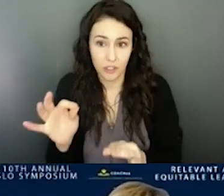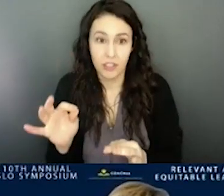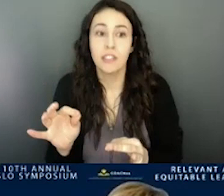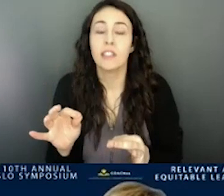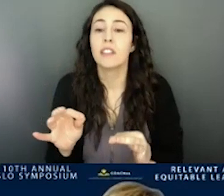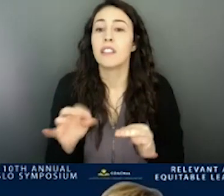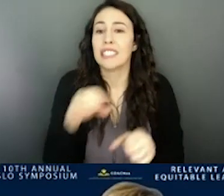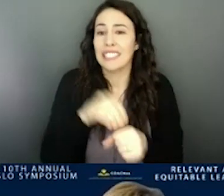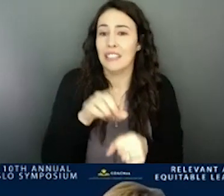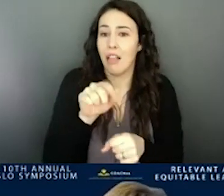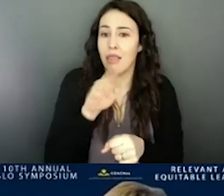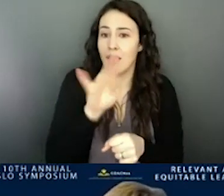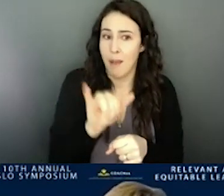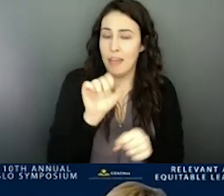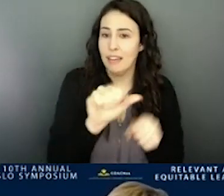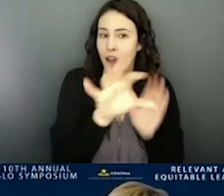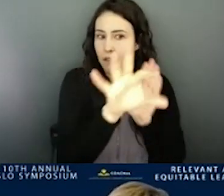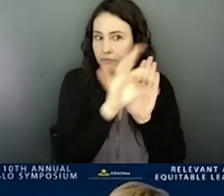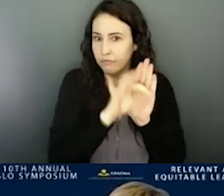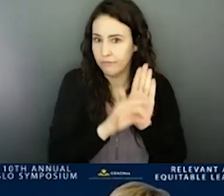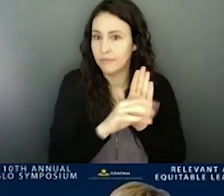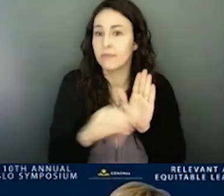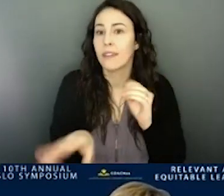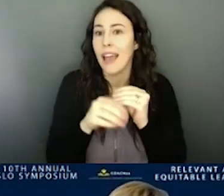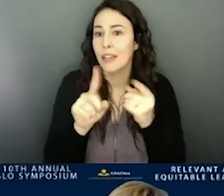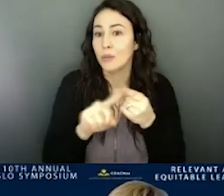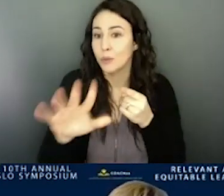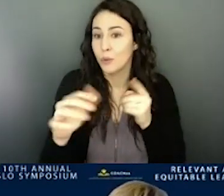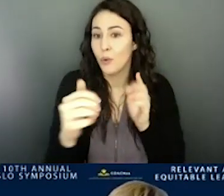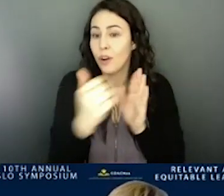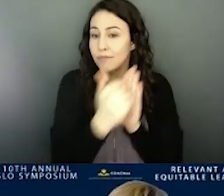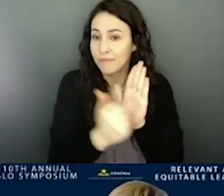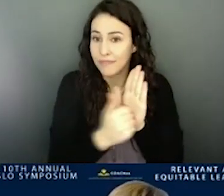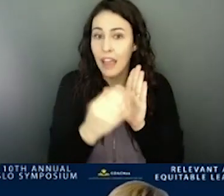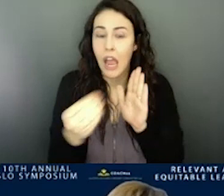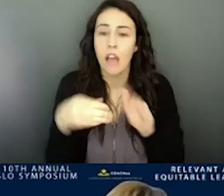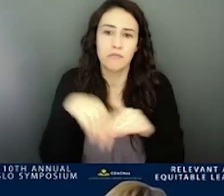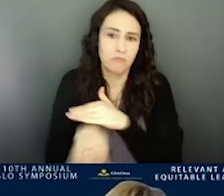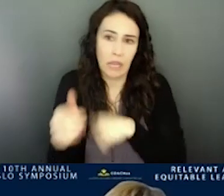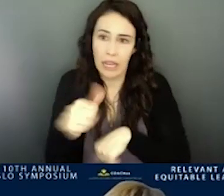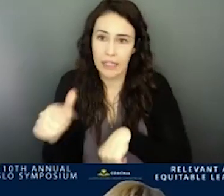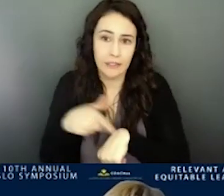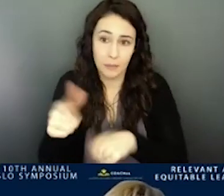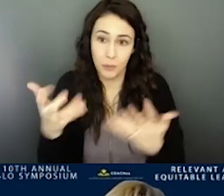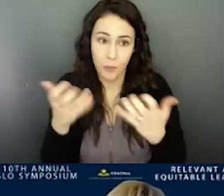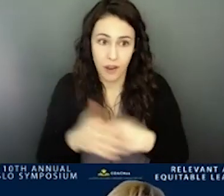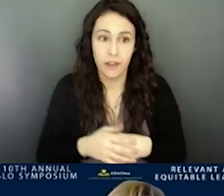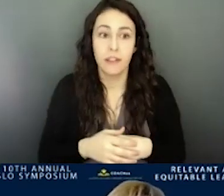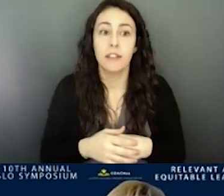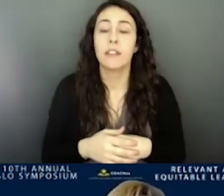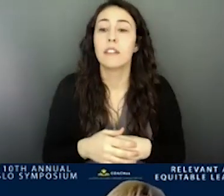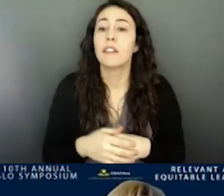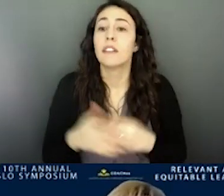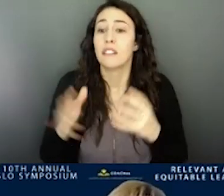them and add them to your itinerary to reference and go into at your will. We have another quick break after